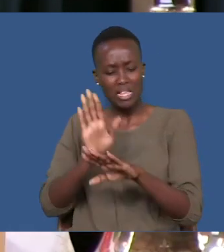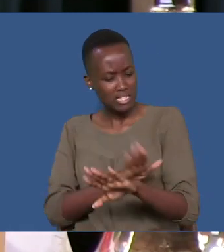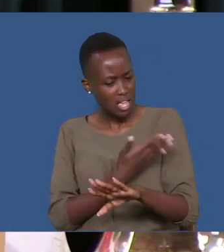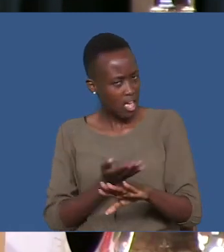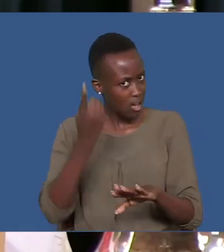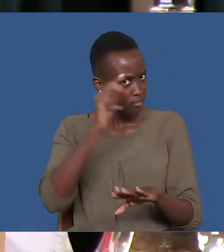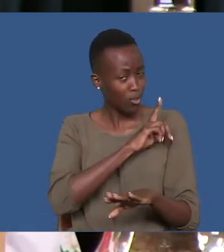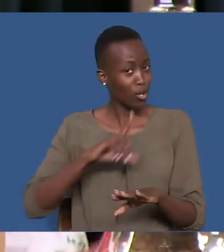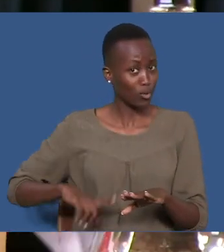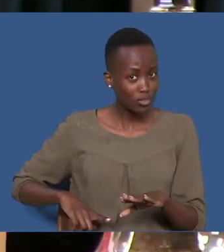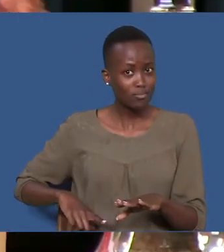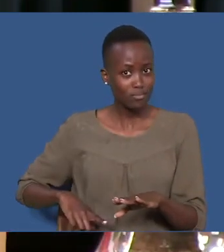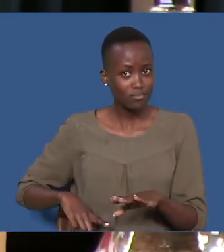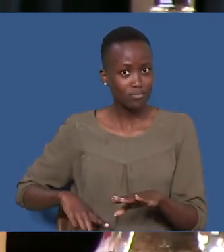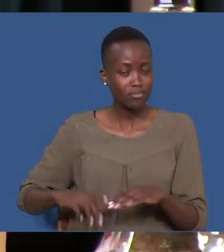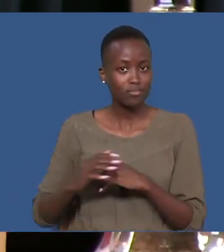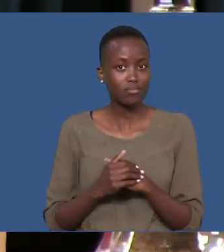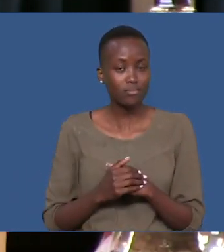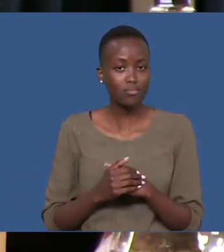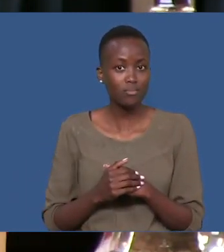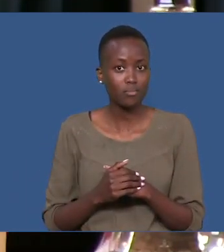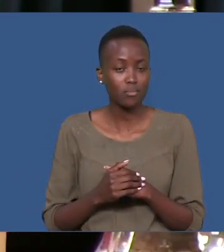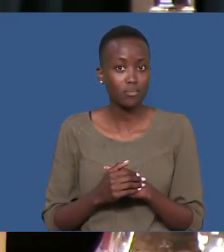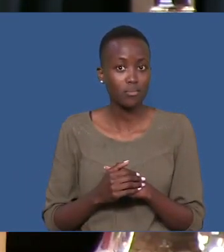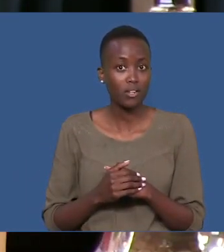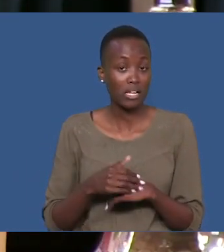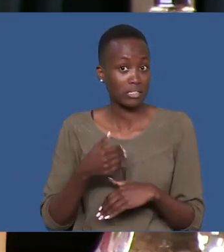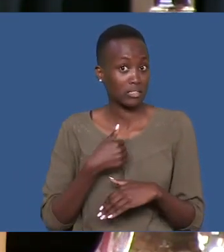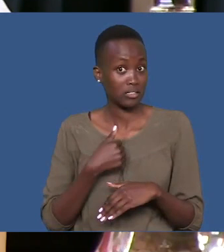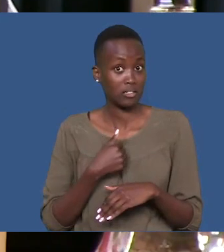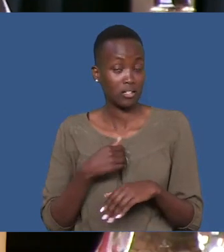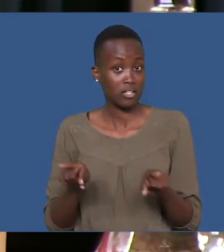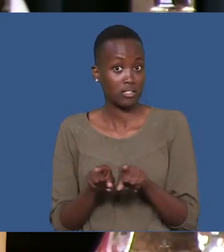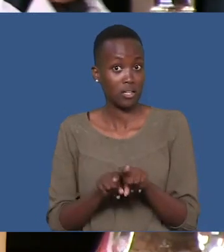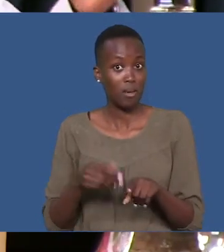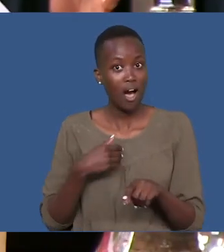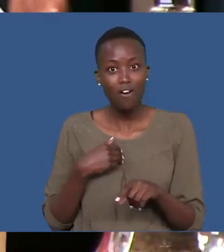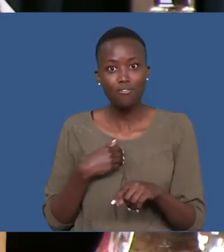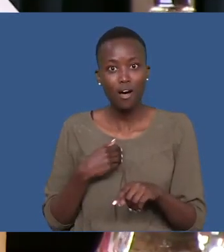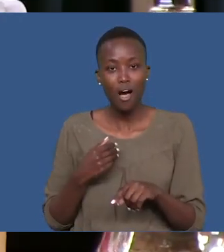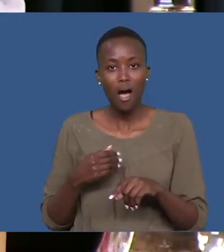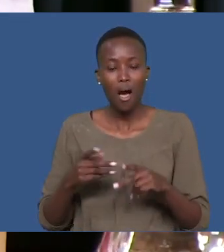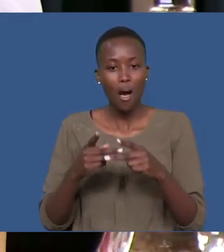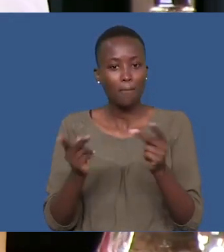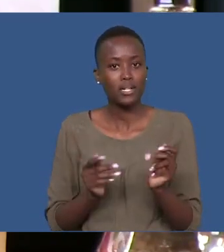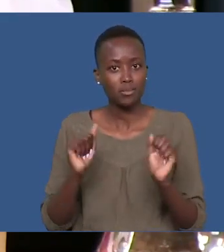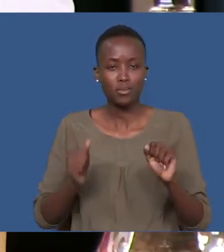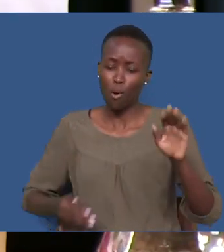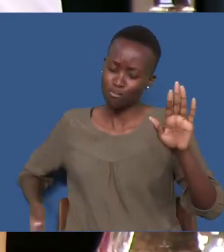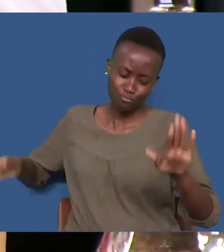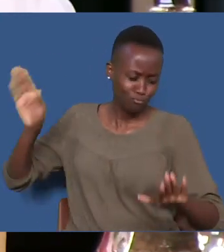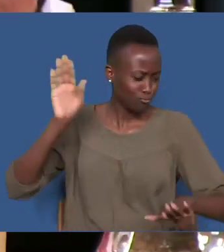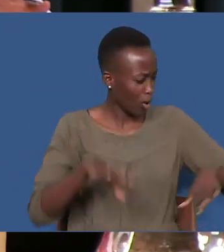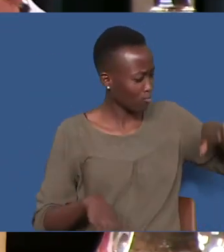Lord. We were even having one of us challenging us to even have a swimming pool where they can just come and hang